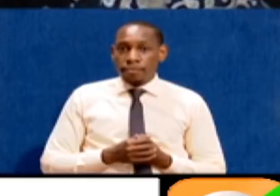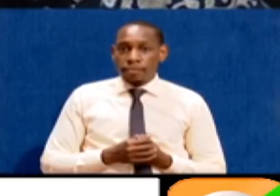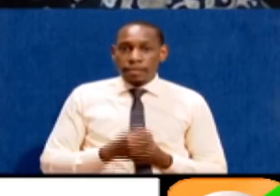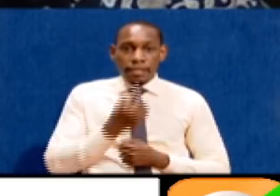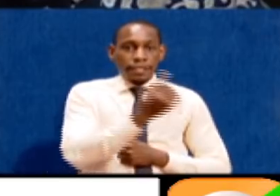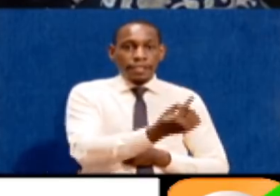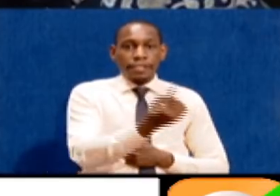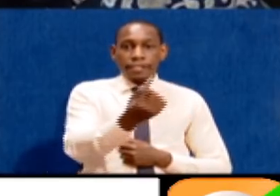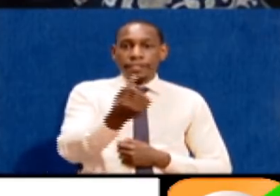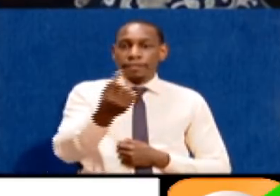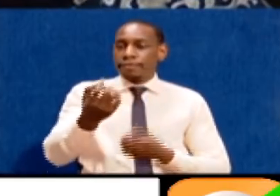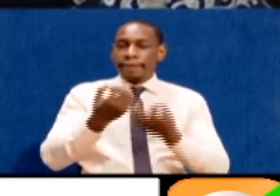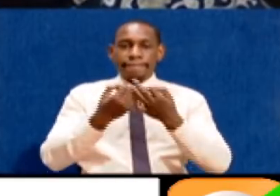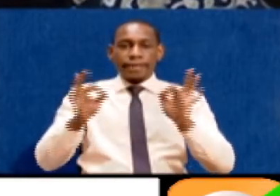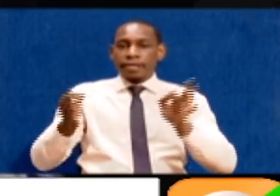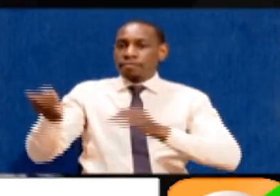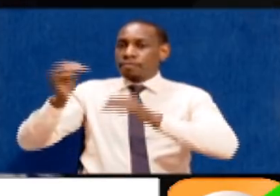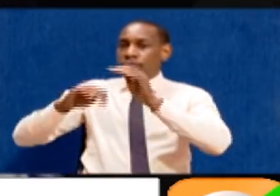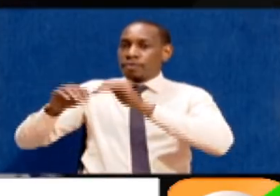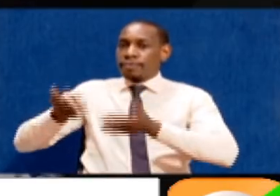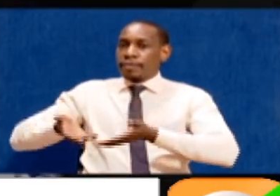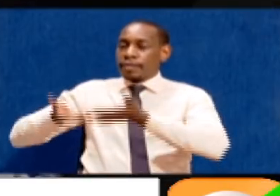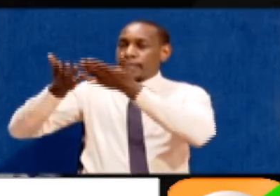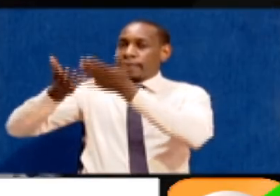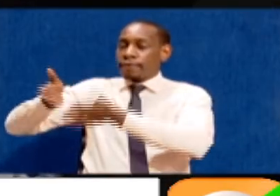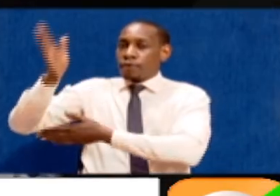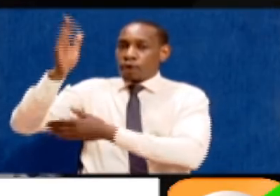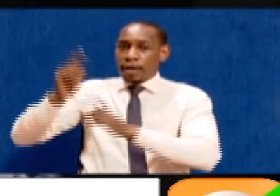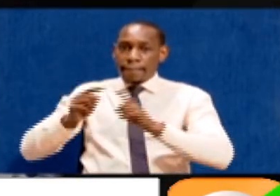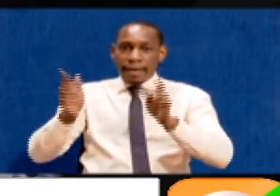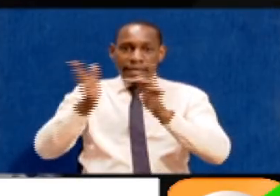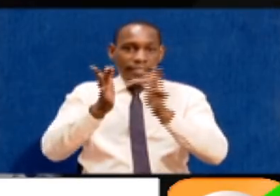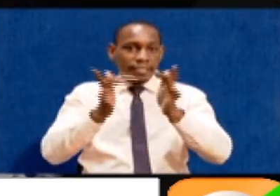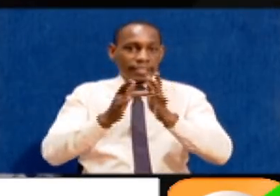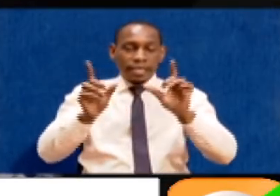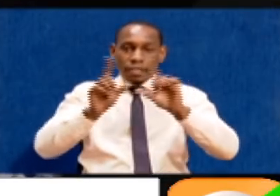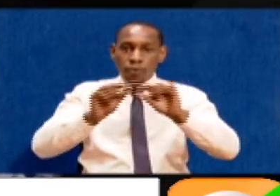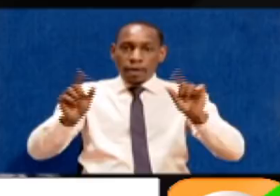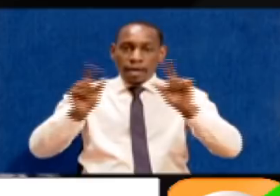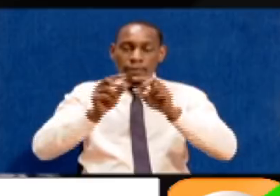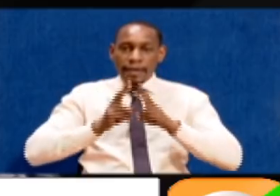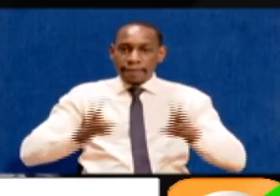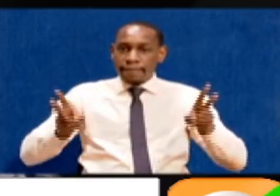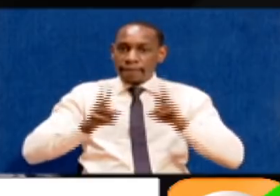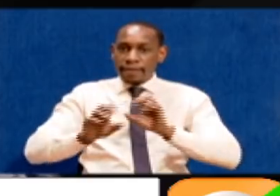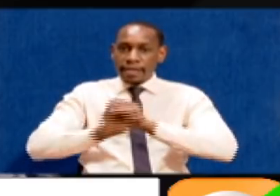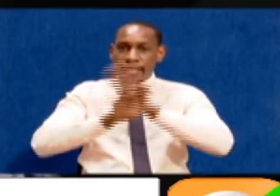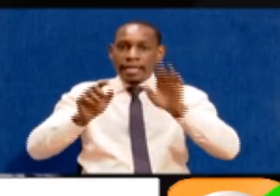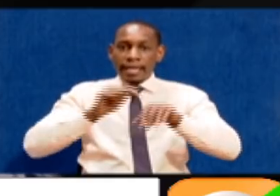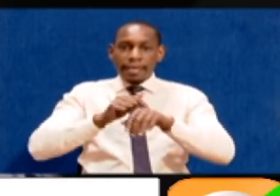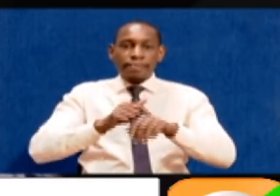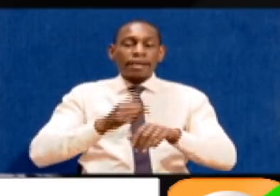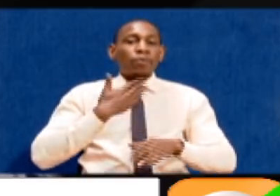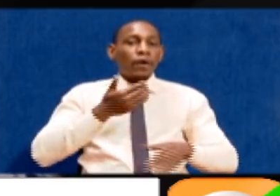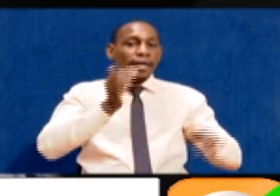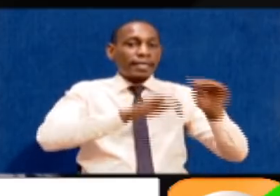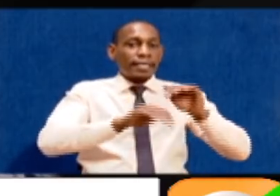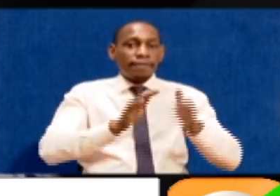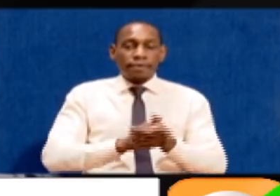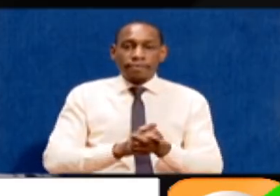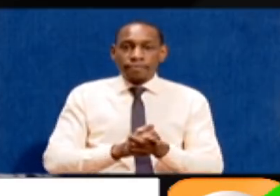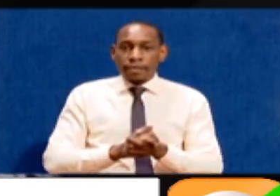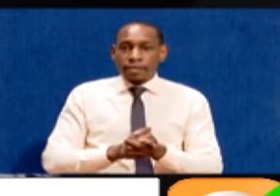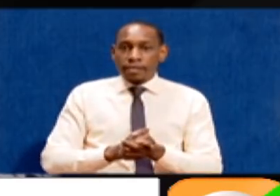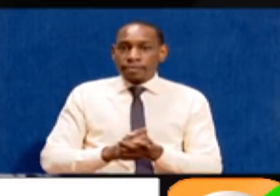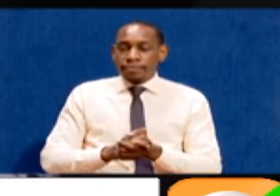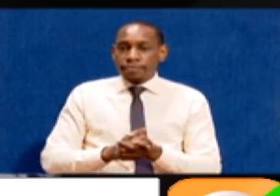everybody is free to give to God. But Jesus made it very clear, when you come to give, let not